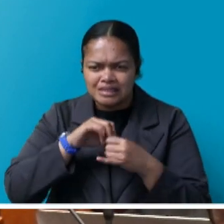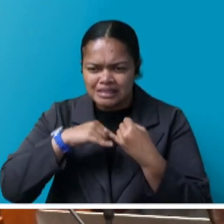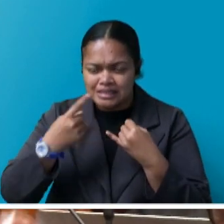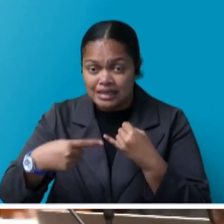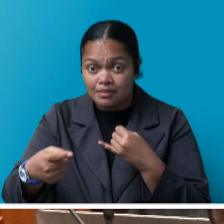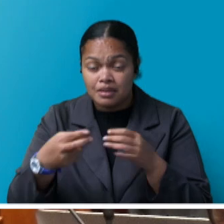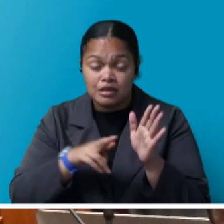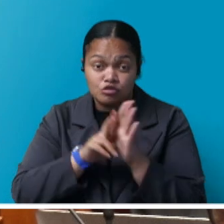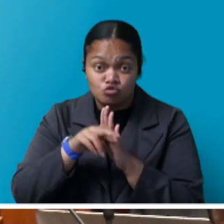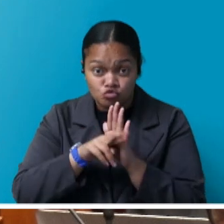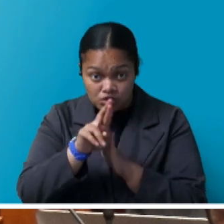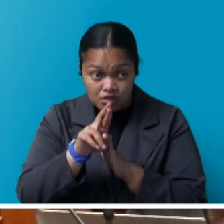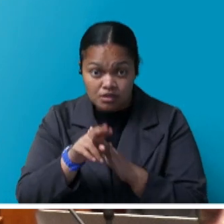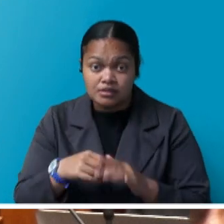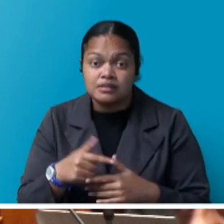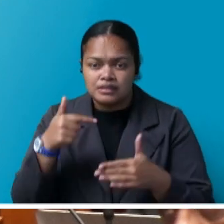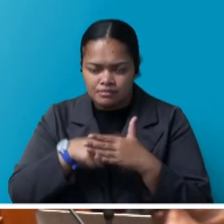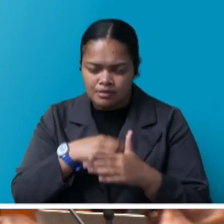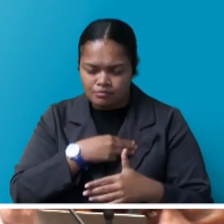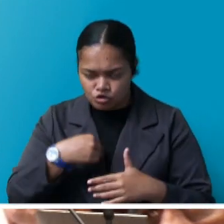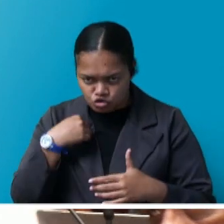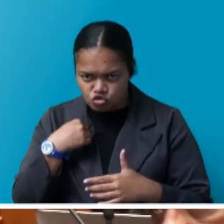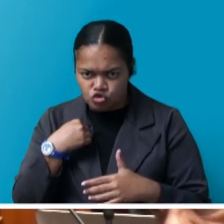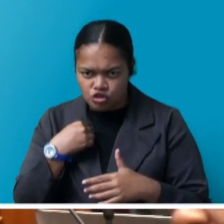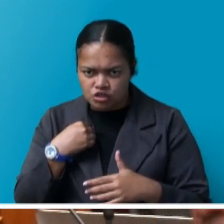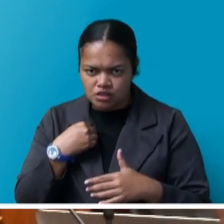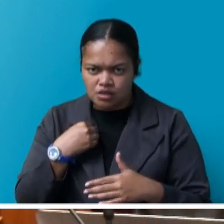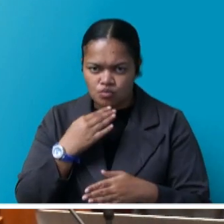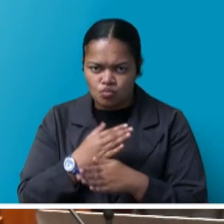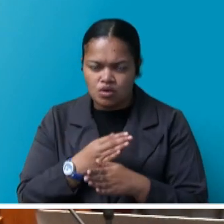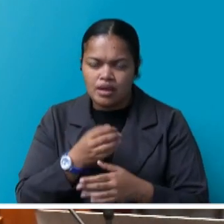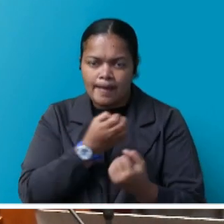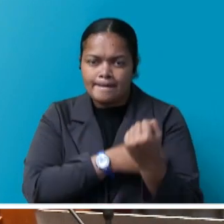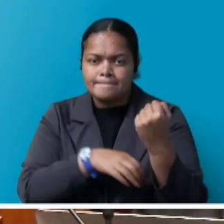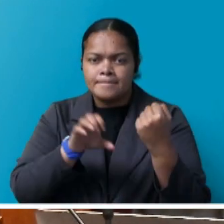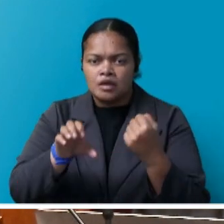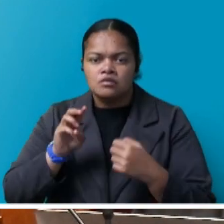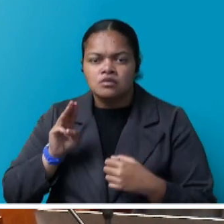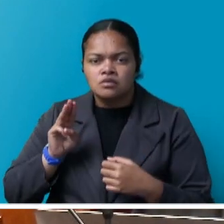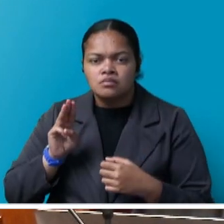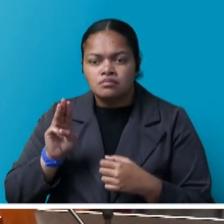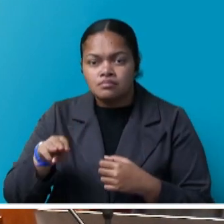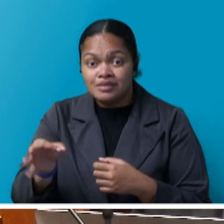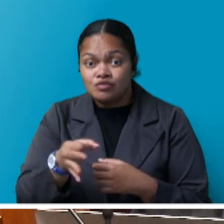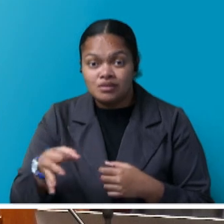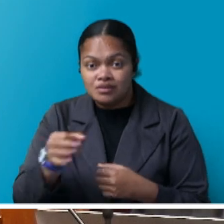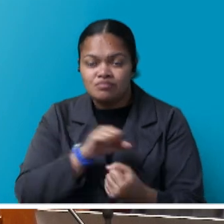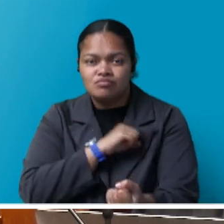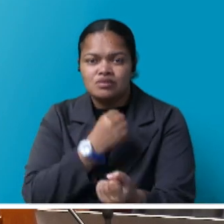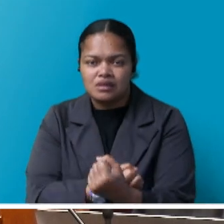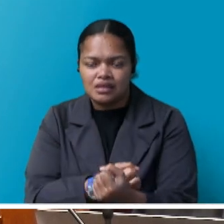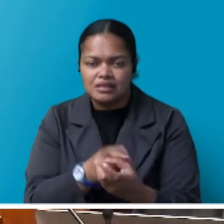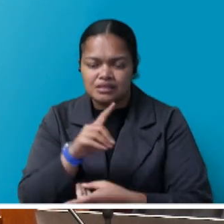resilience resonates deeply within our Ministry's core mission to empower rural and maritime communities, strengthen disaster